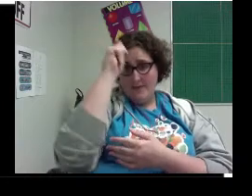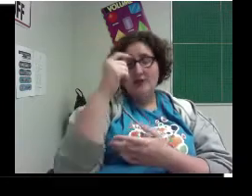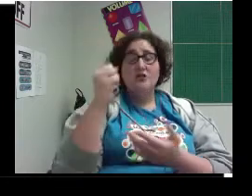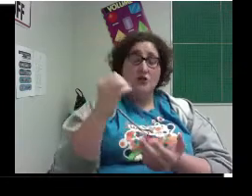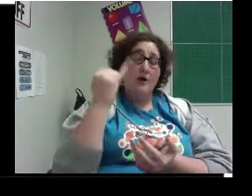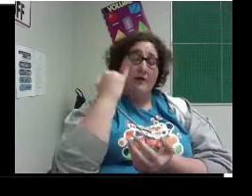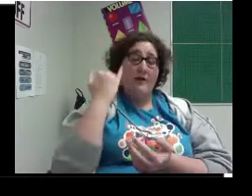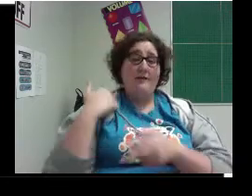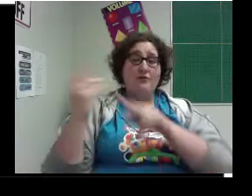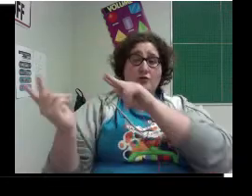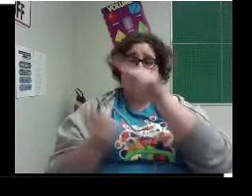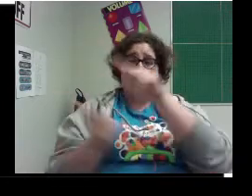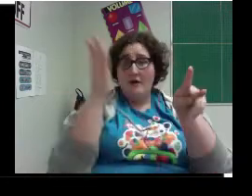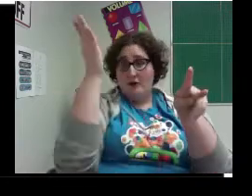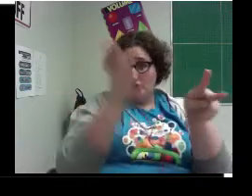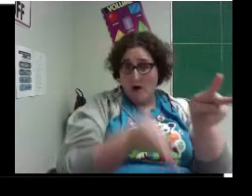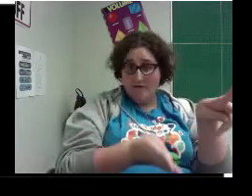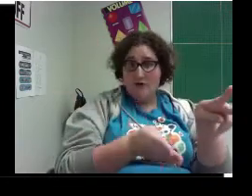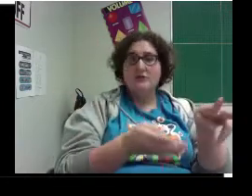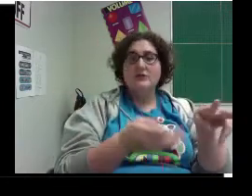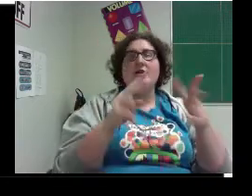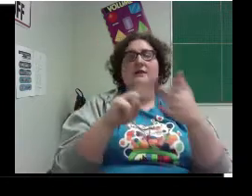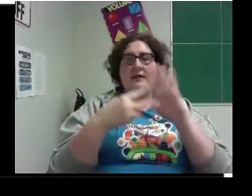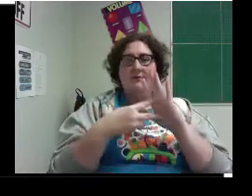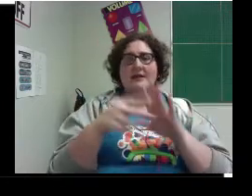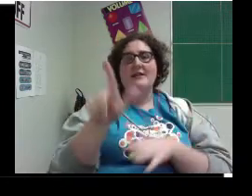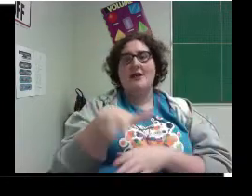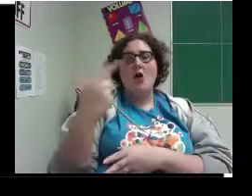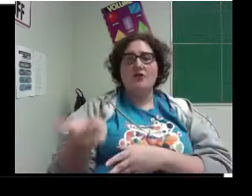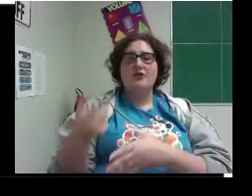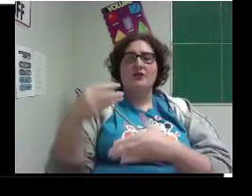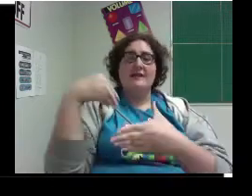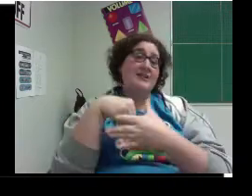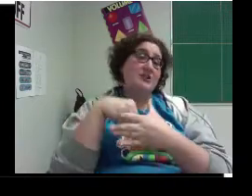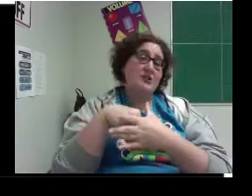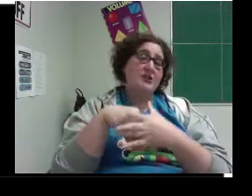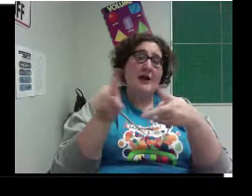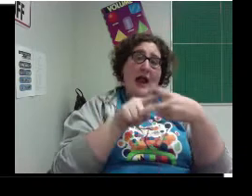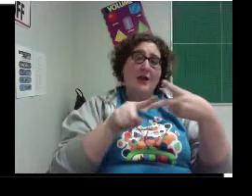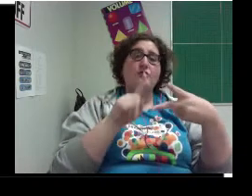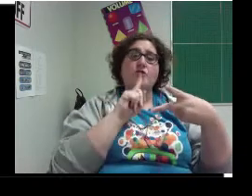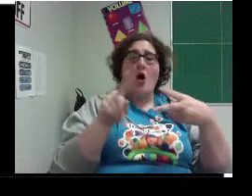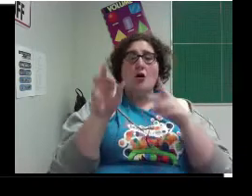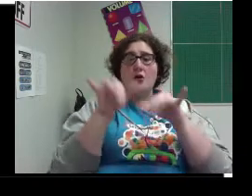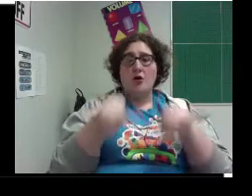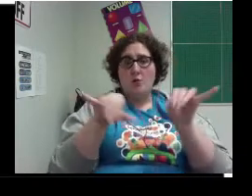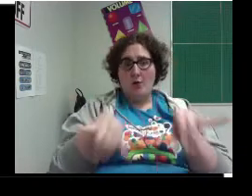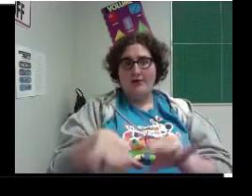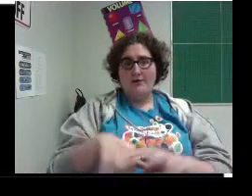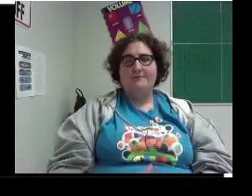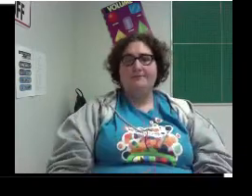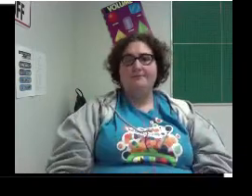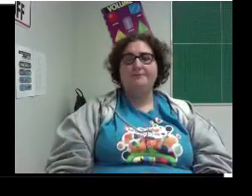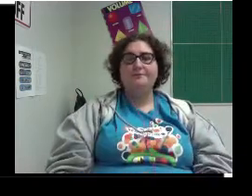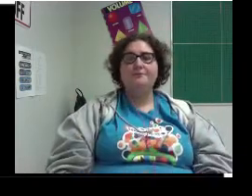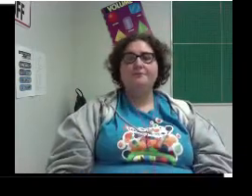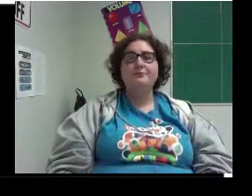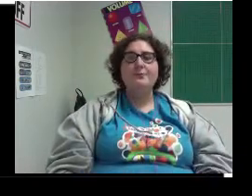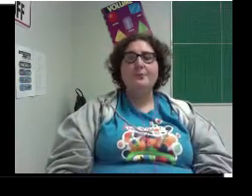if you have two parallel lines cut by a transversal, then the alternate interior angles are congruent. Okay,